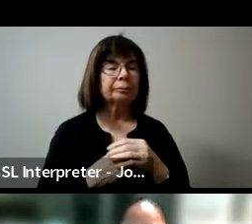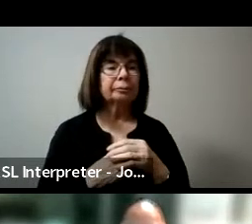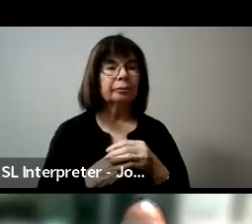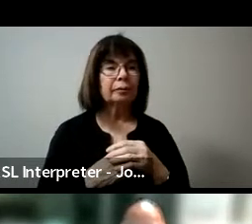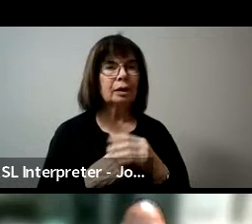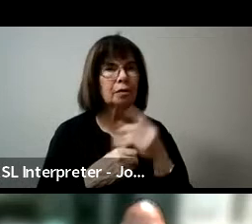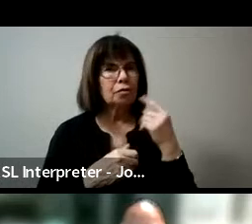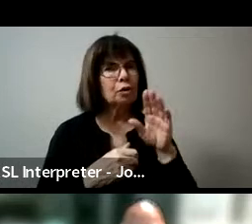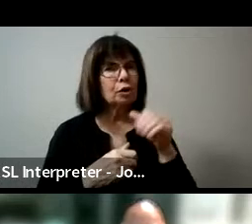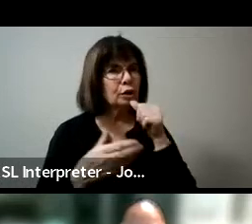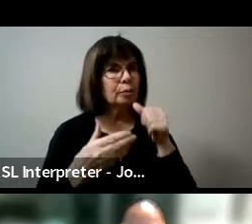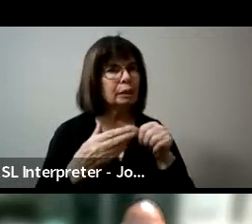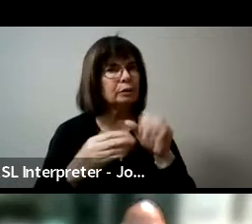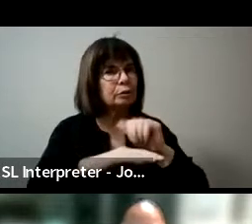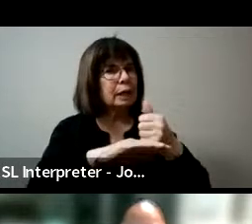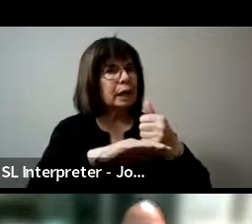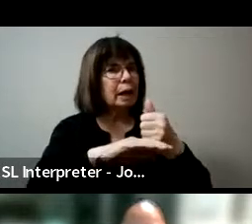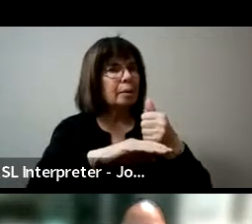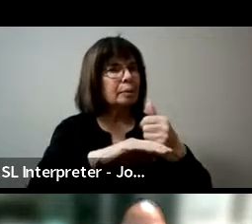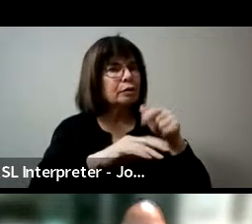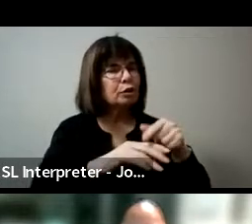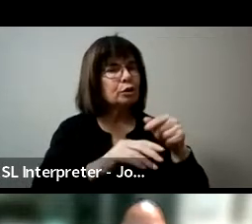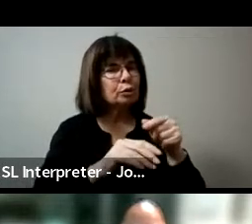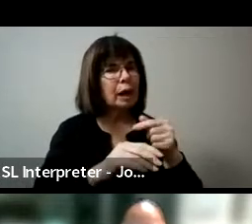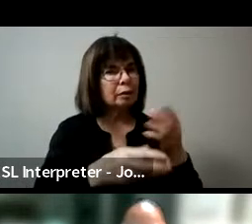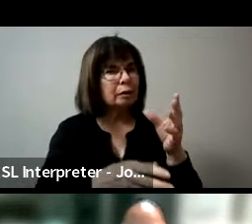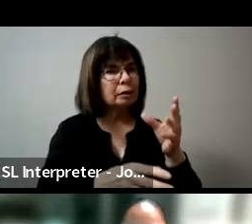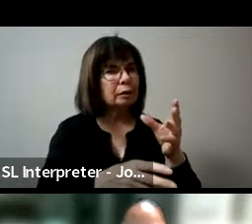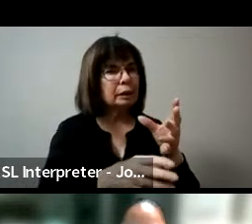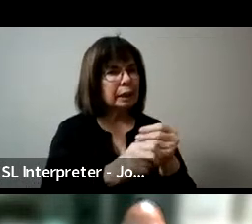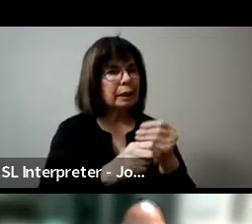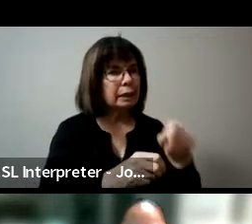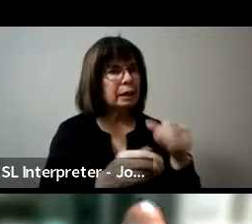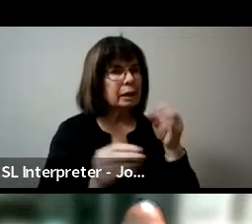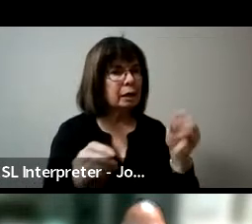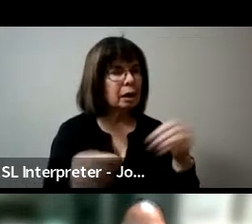our offices, or if you are working with one of our CBO partners that